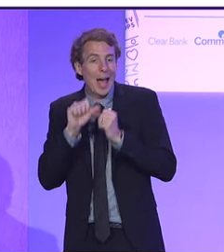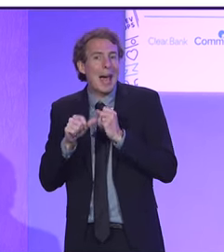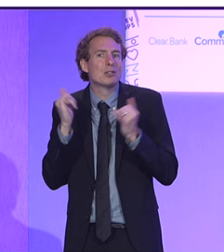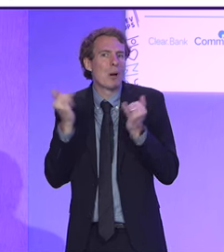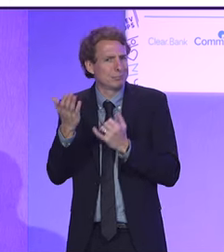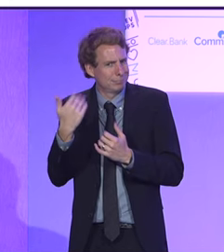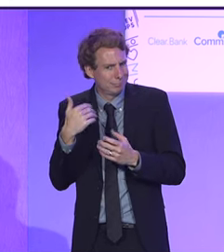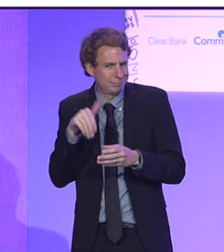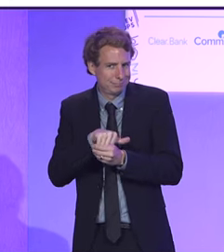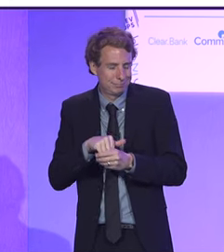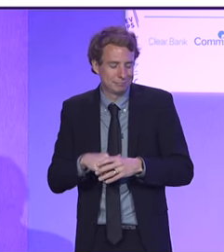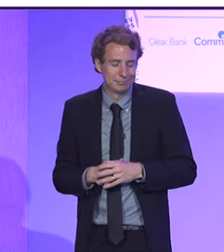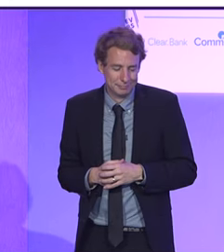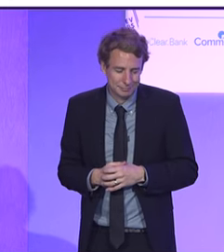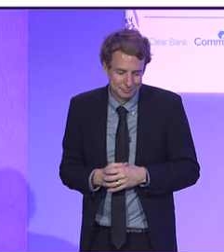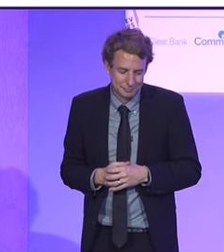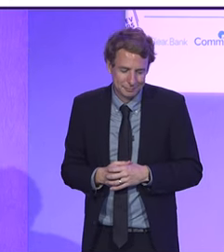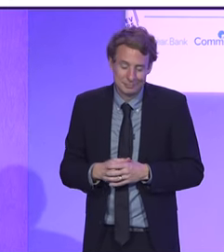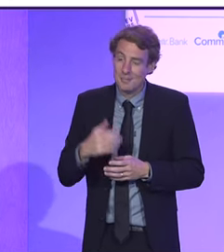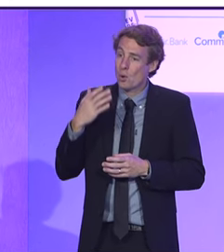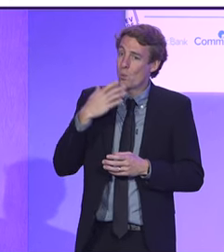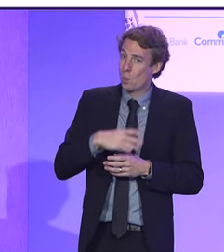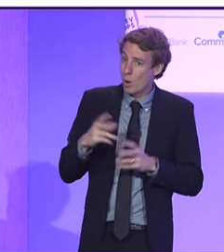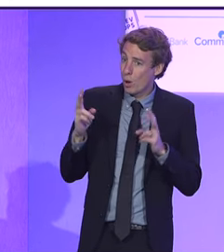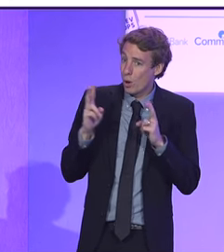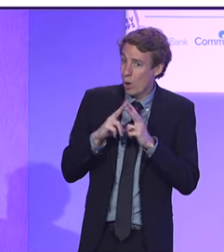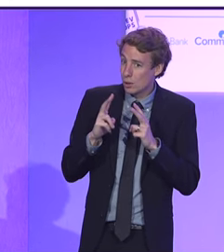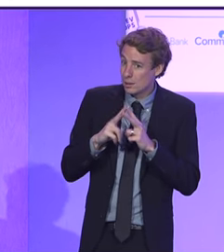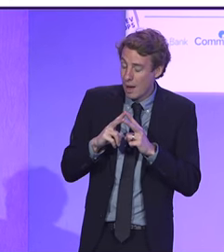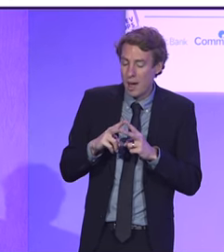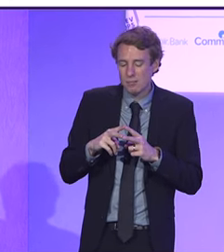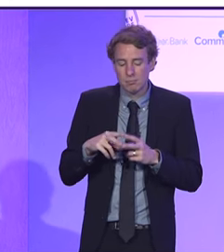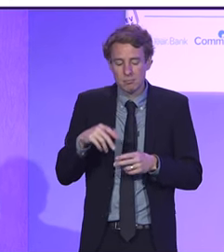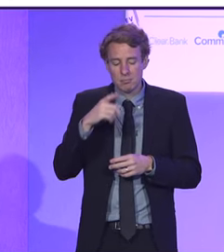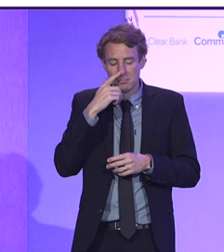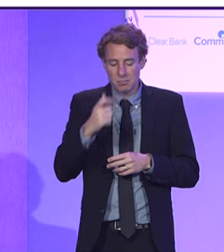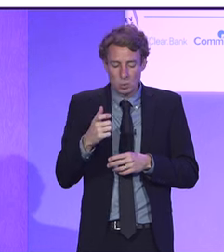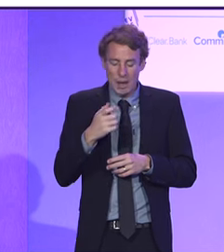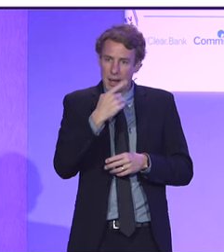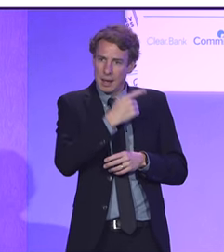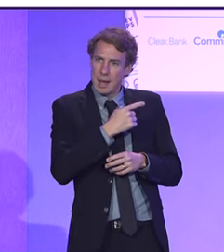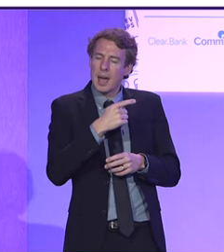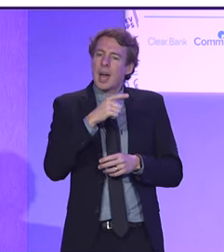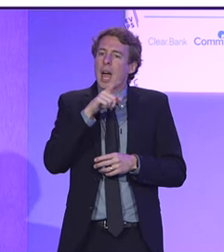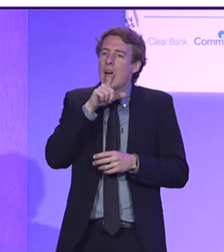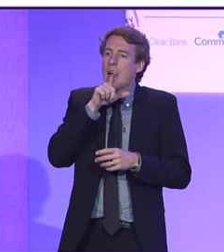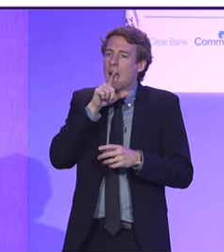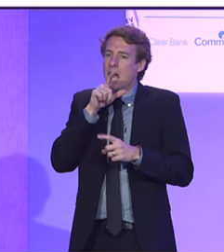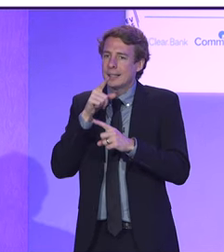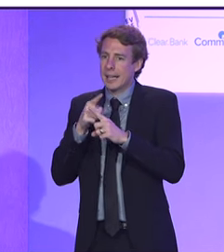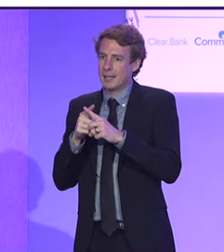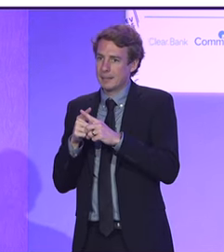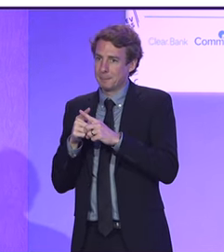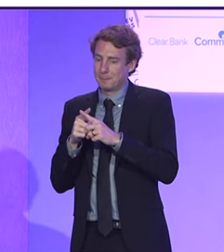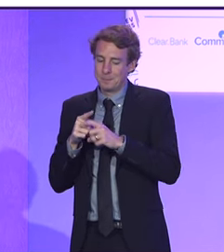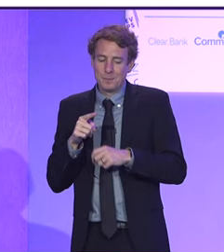party. If you want to reach out to me, you can do that on the app that used to be a bird. You can try it on the app that